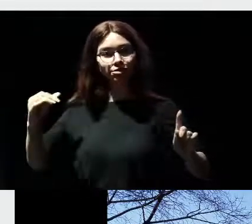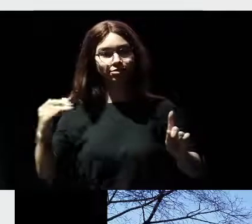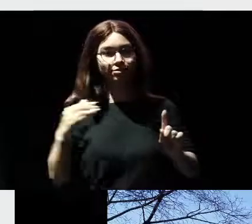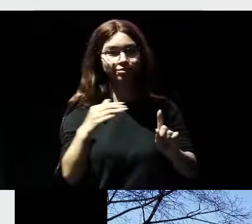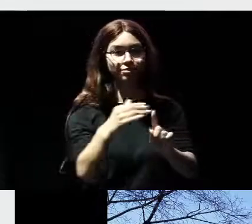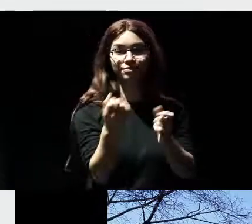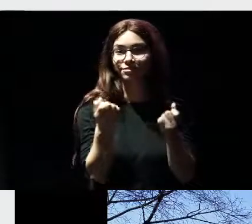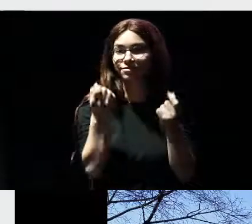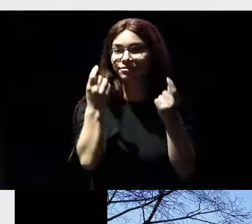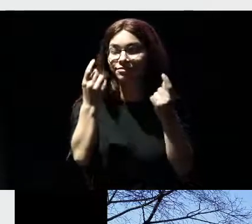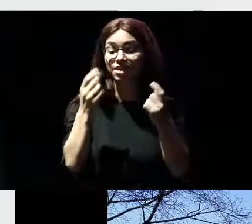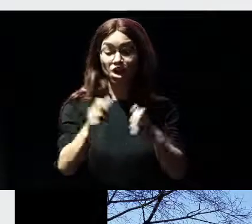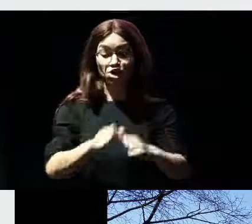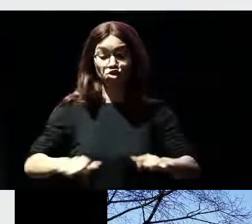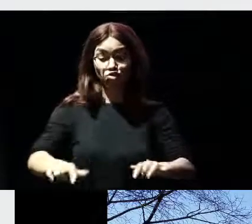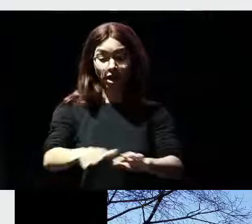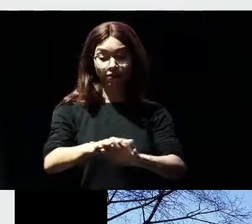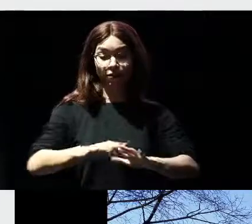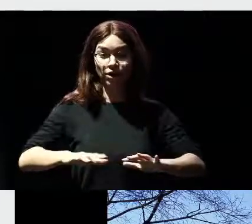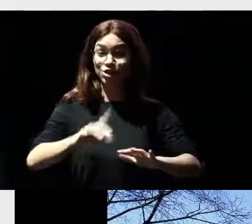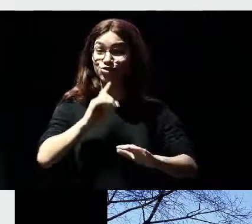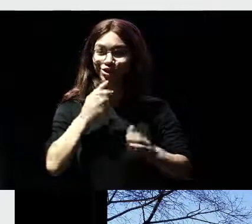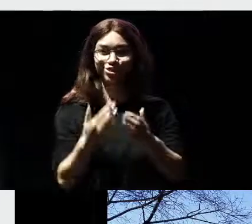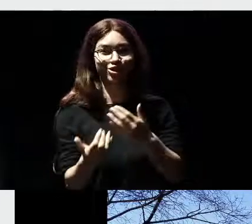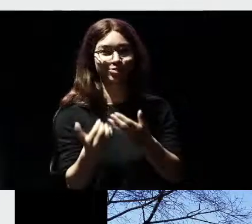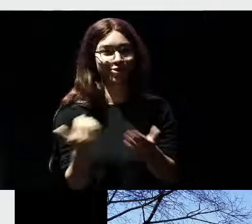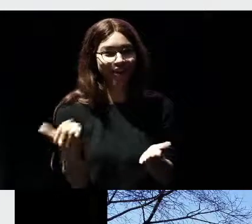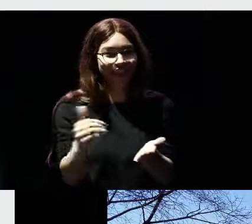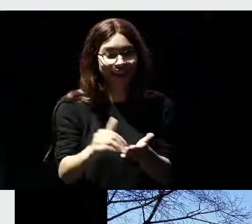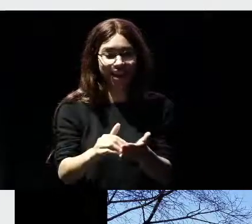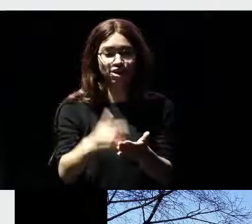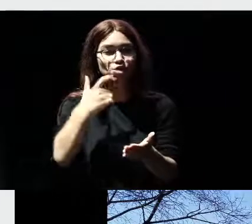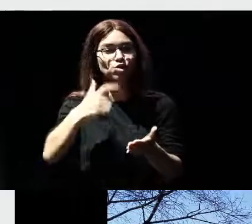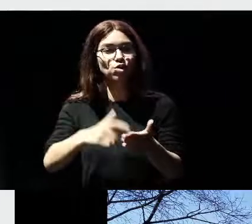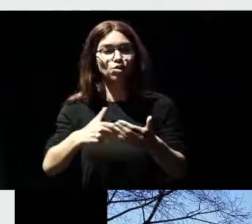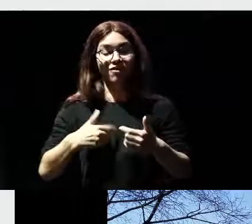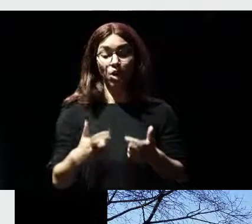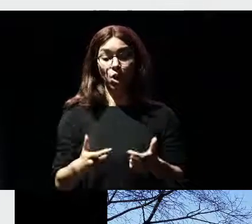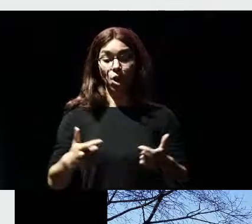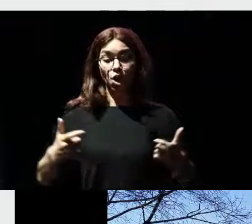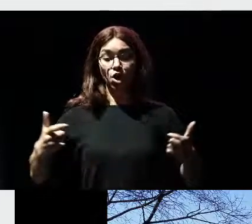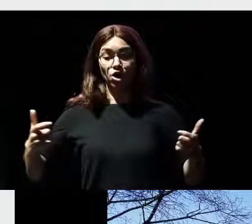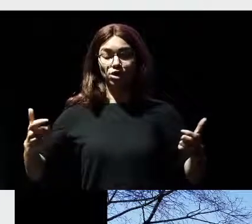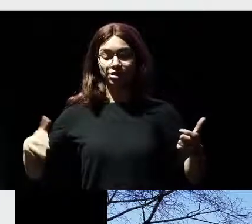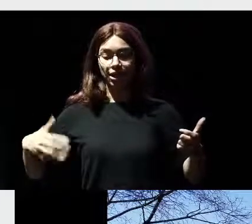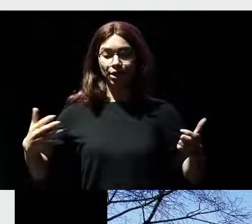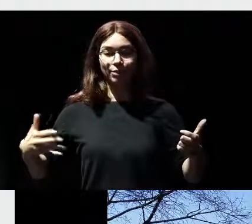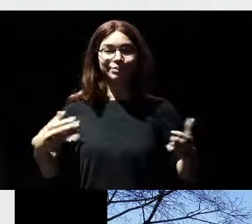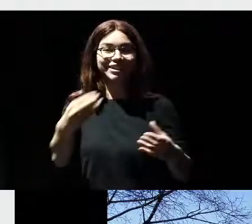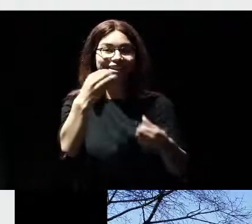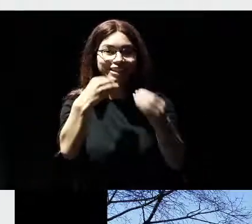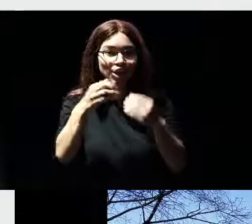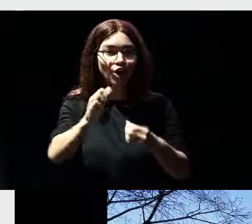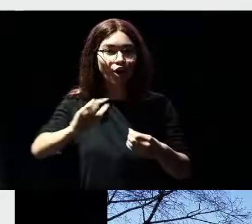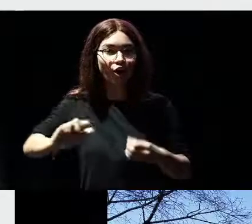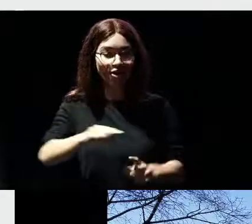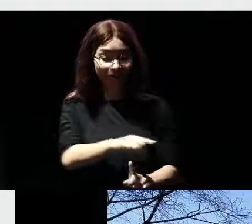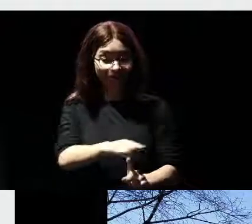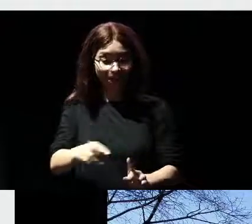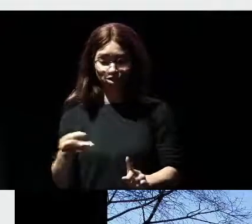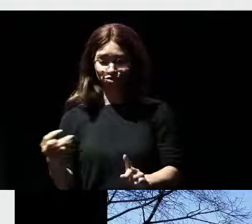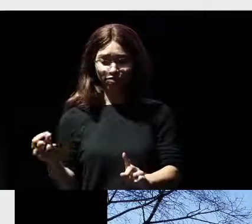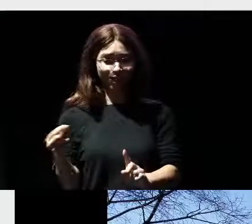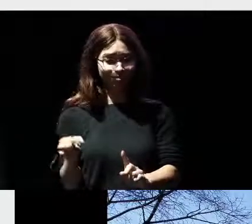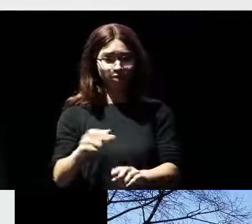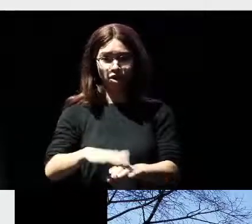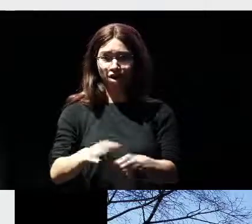floor, again, is extremely transparent. There's a large, the large eating hall is right on